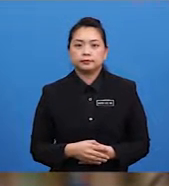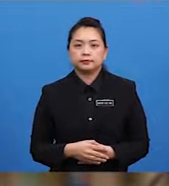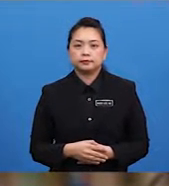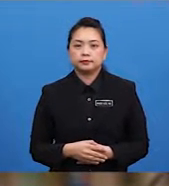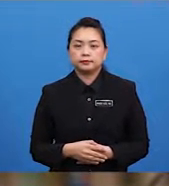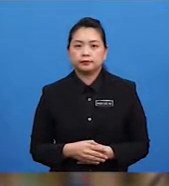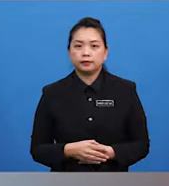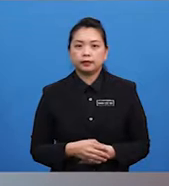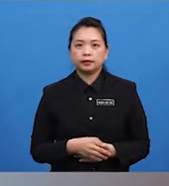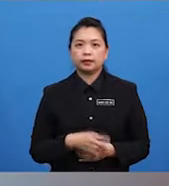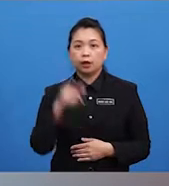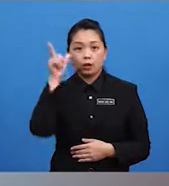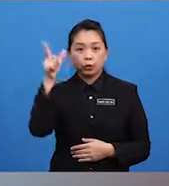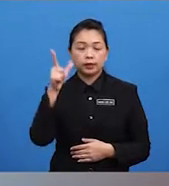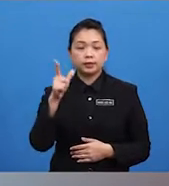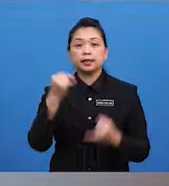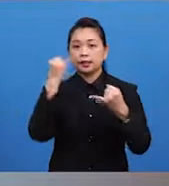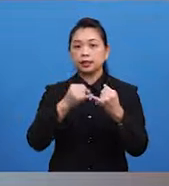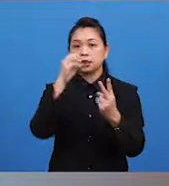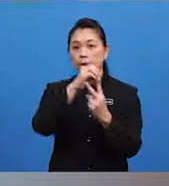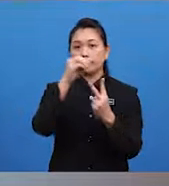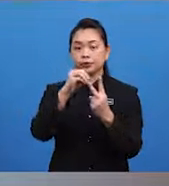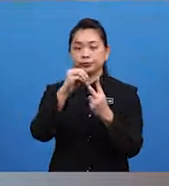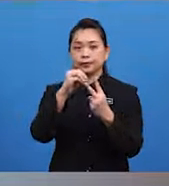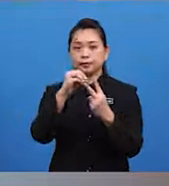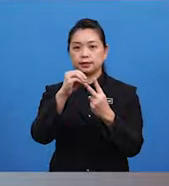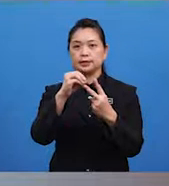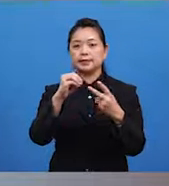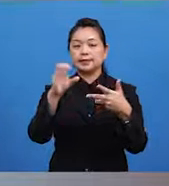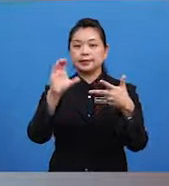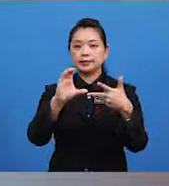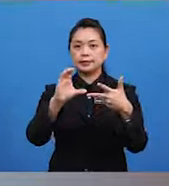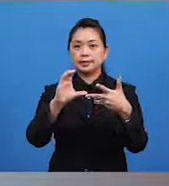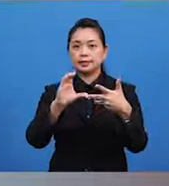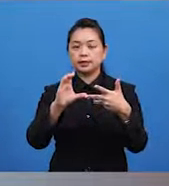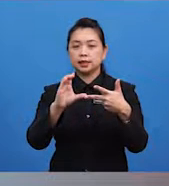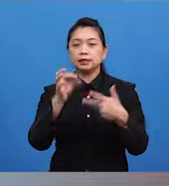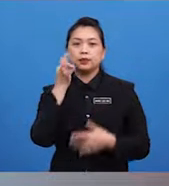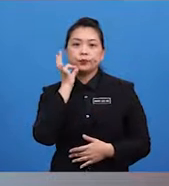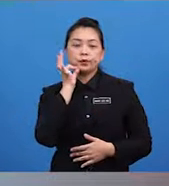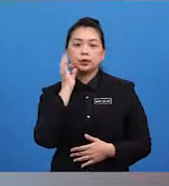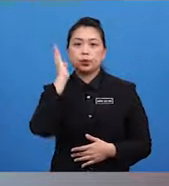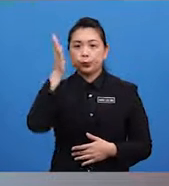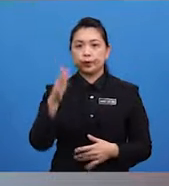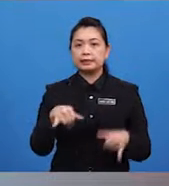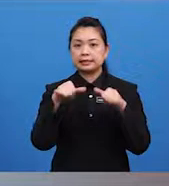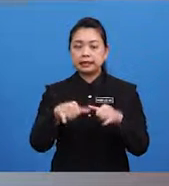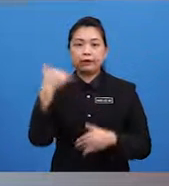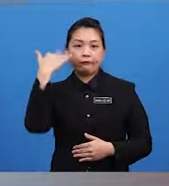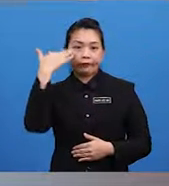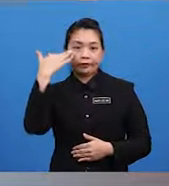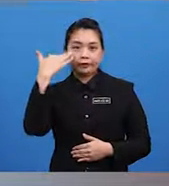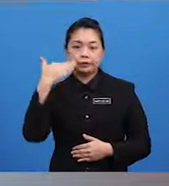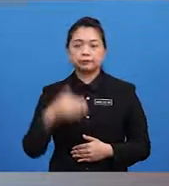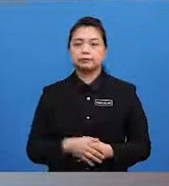last option, which states that the assurance given is that the fruits will stay fresh as they